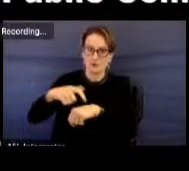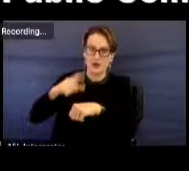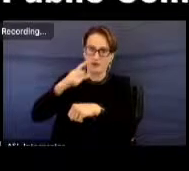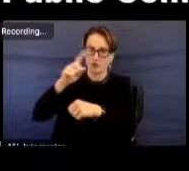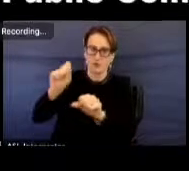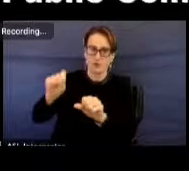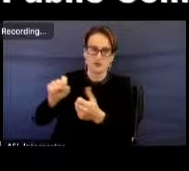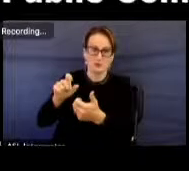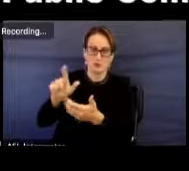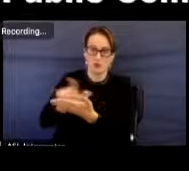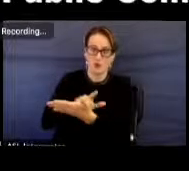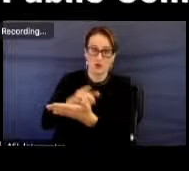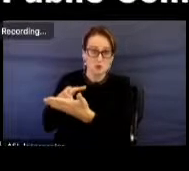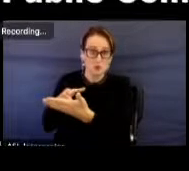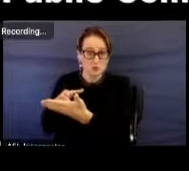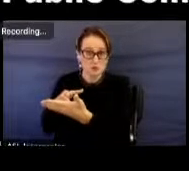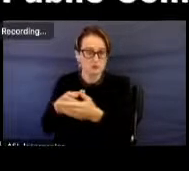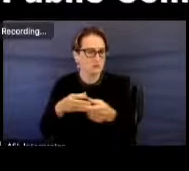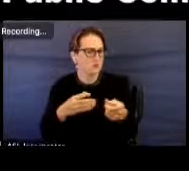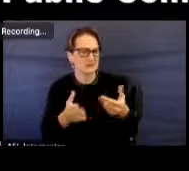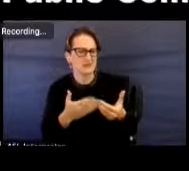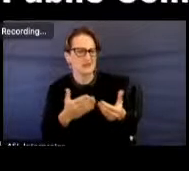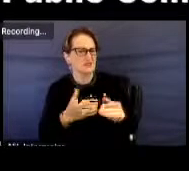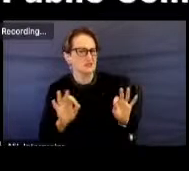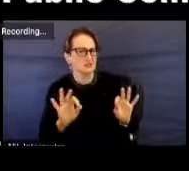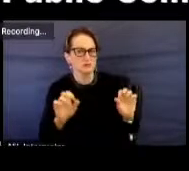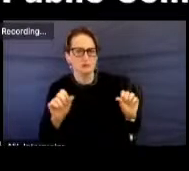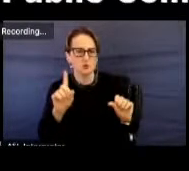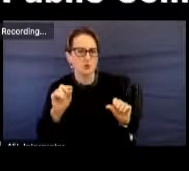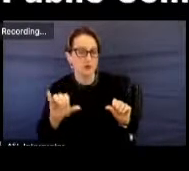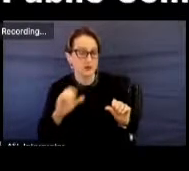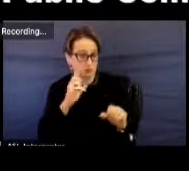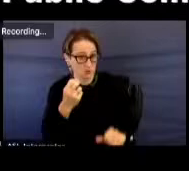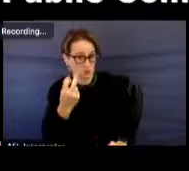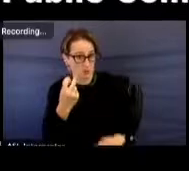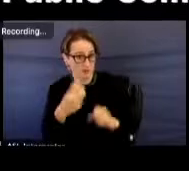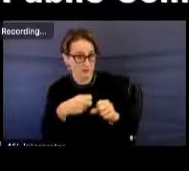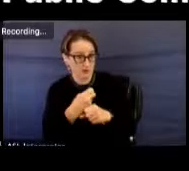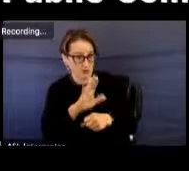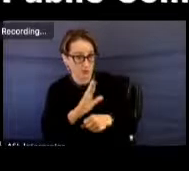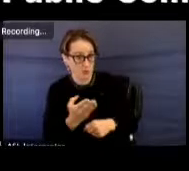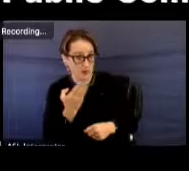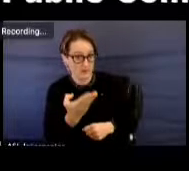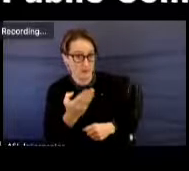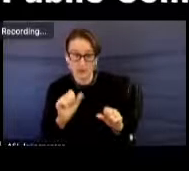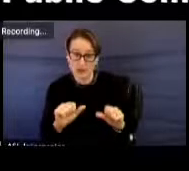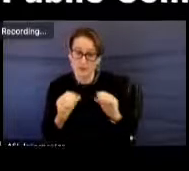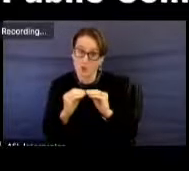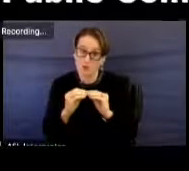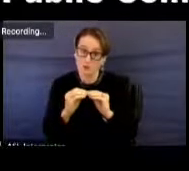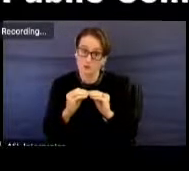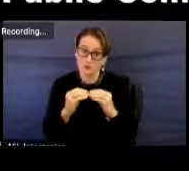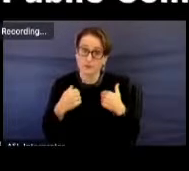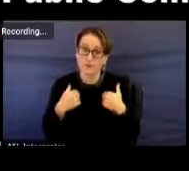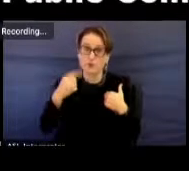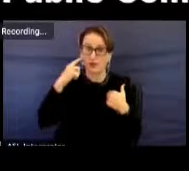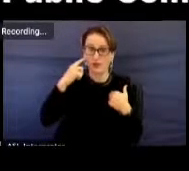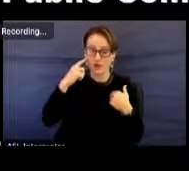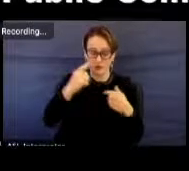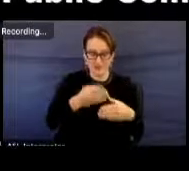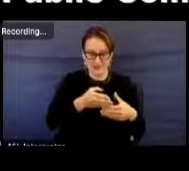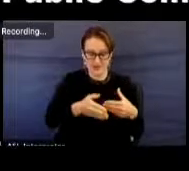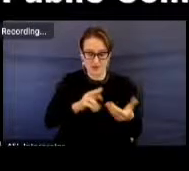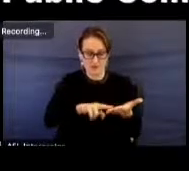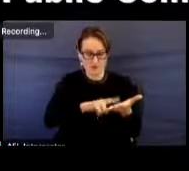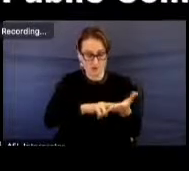I don't know. Easy to do. I think would 12 years be your recommendation? We could go further. We thought 10 from the end of the contract, which